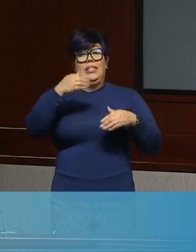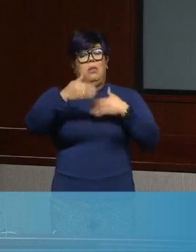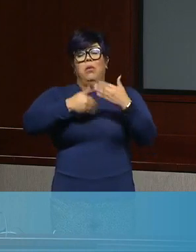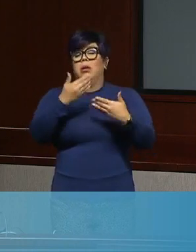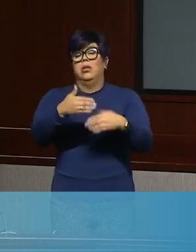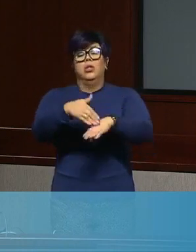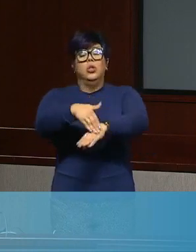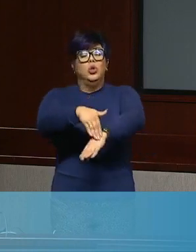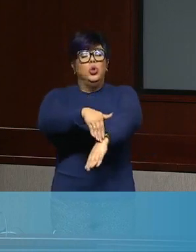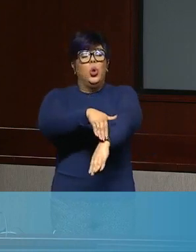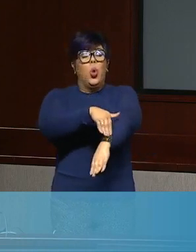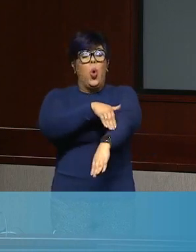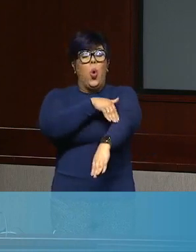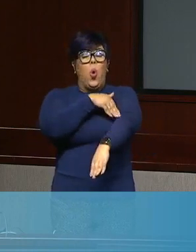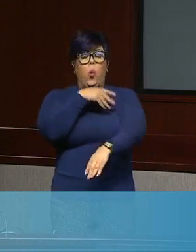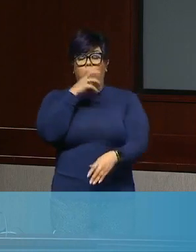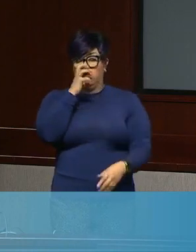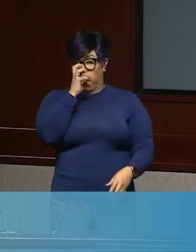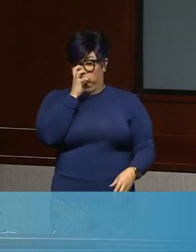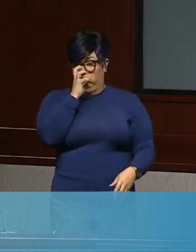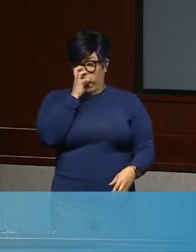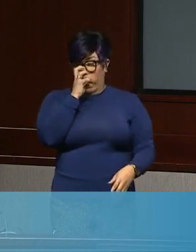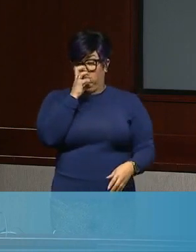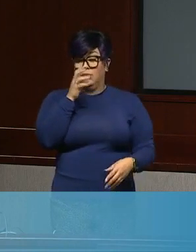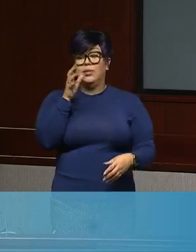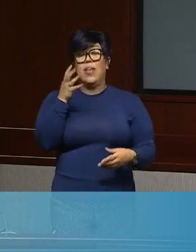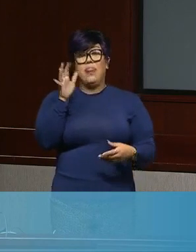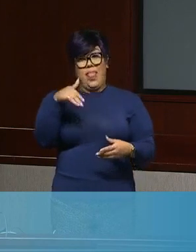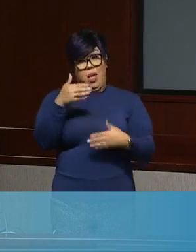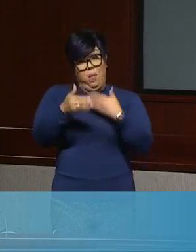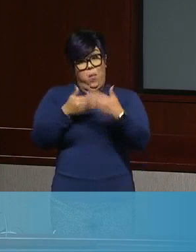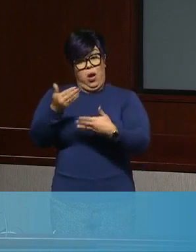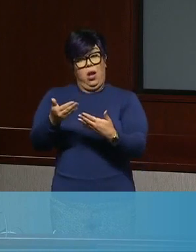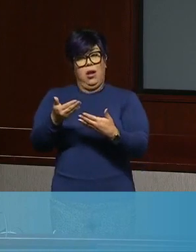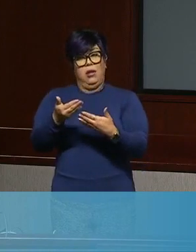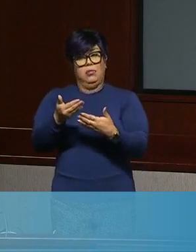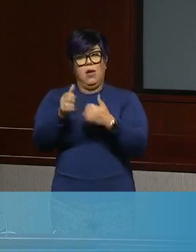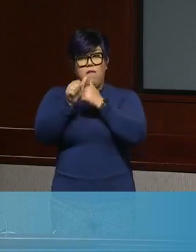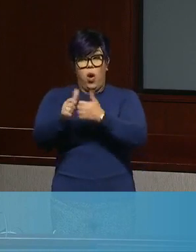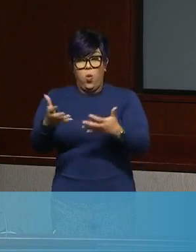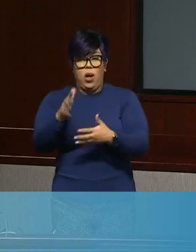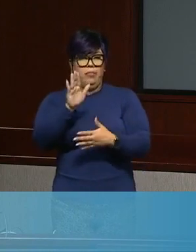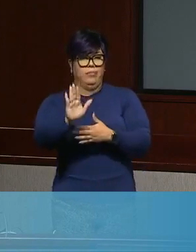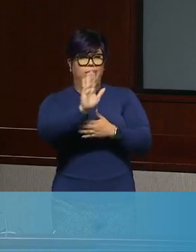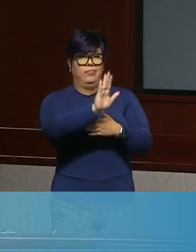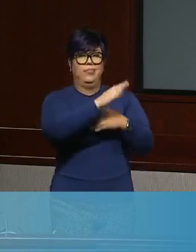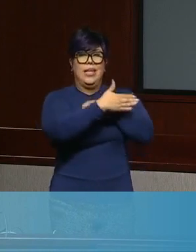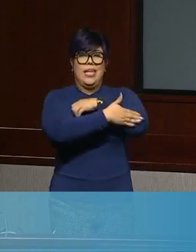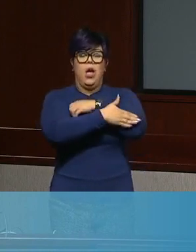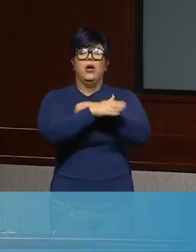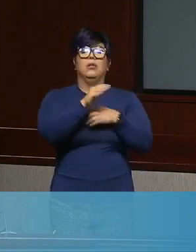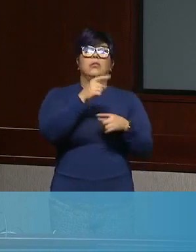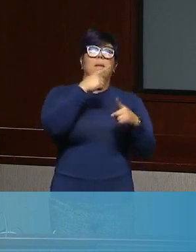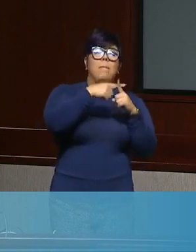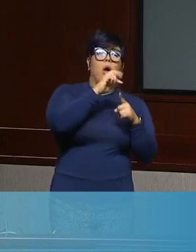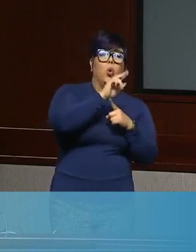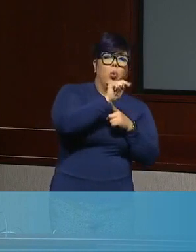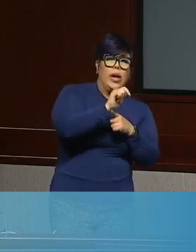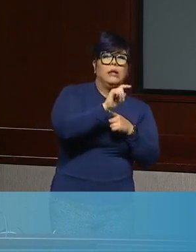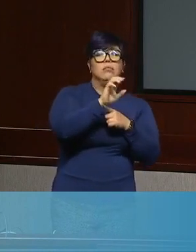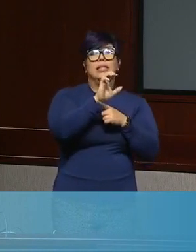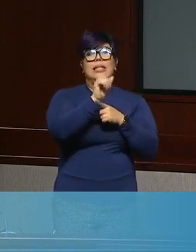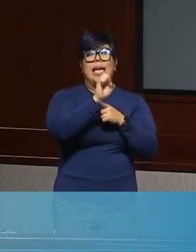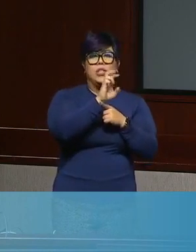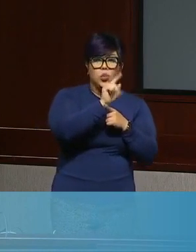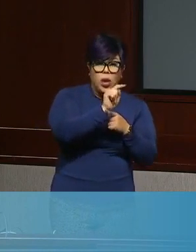opening that the governor stated would be based on case rates and testing positivity rates, the governor again has